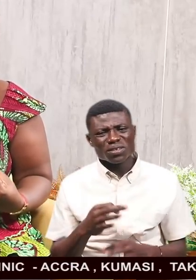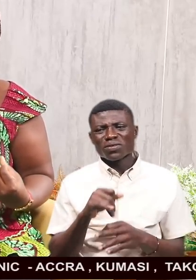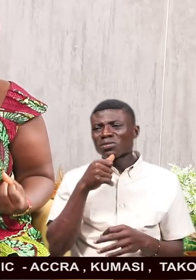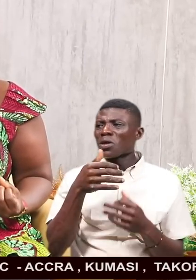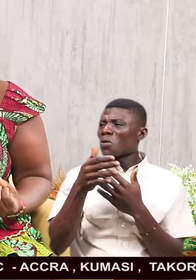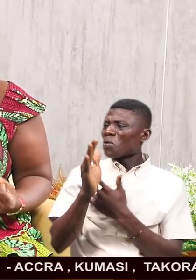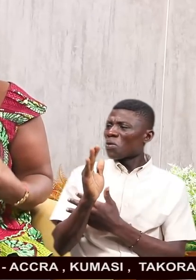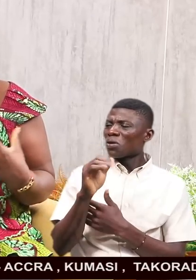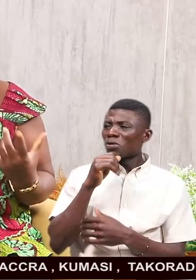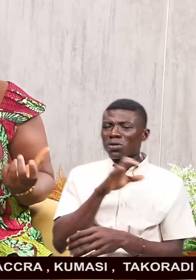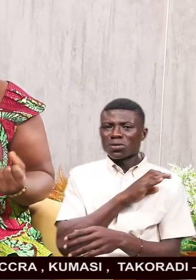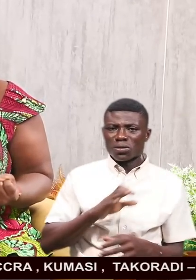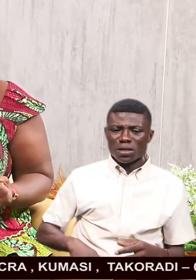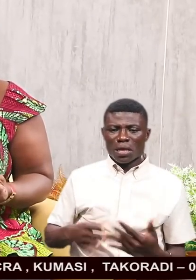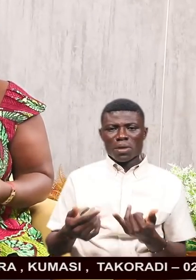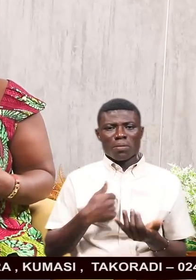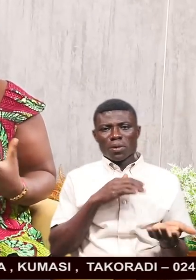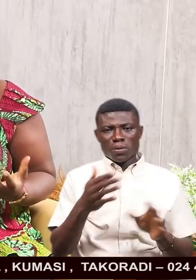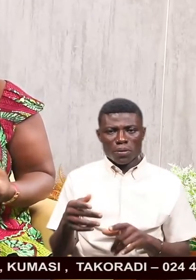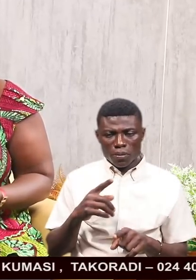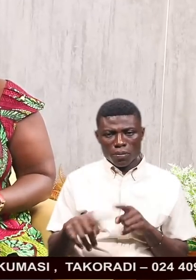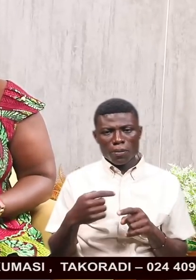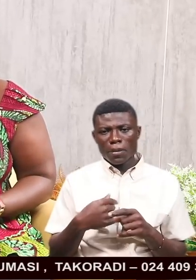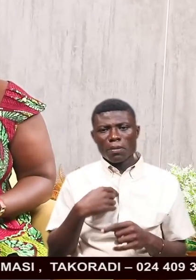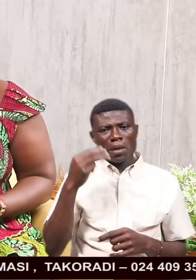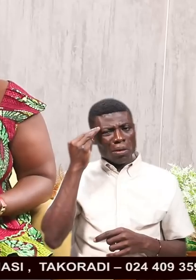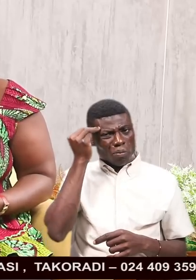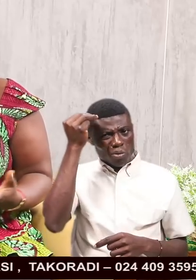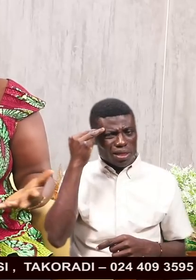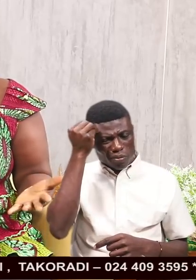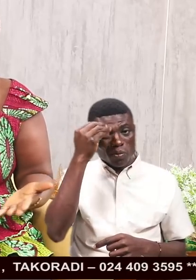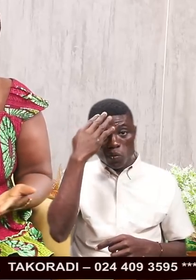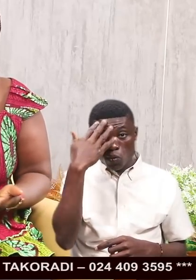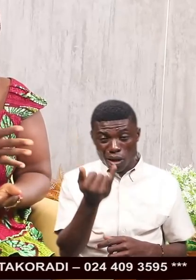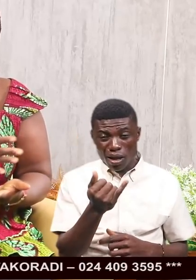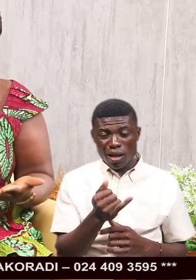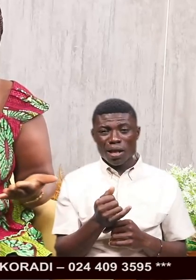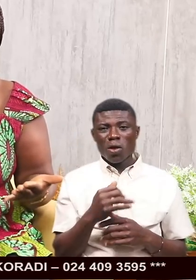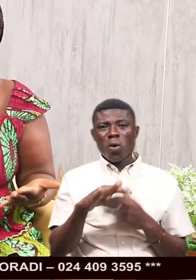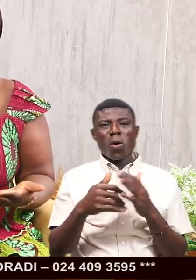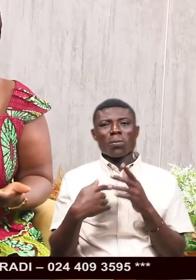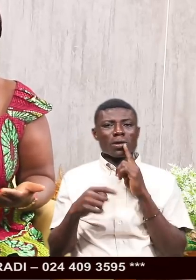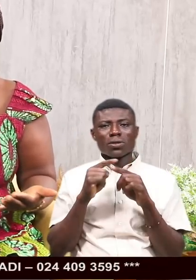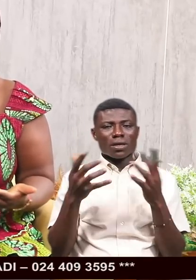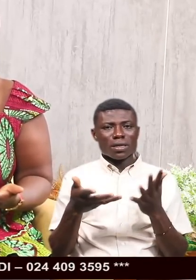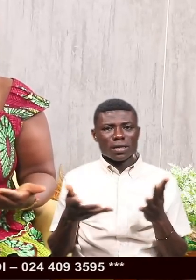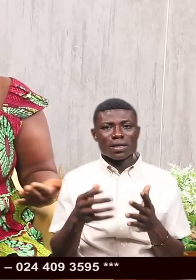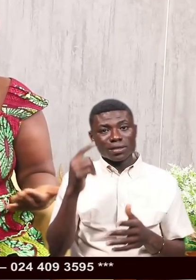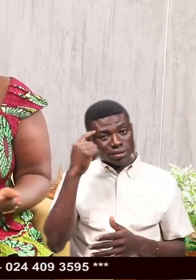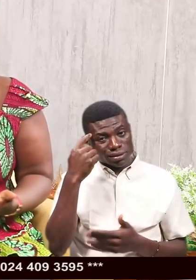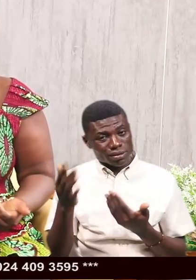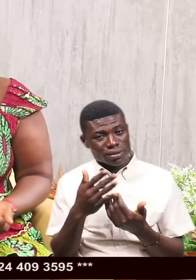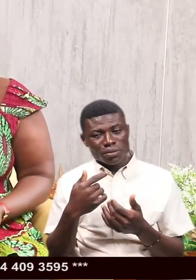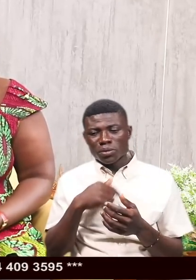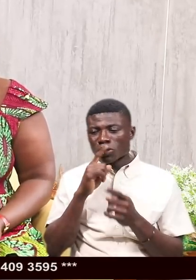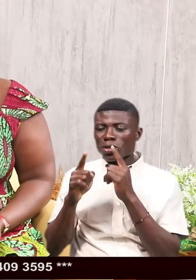Senior Christa, give me we. And I come aboard them. Because near my canoe were hanging nano. Na